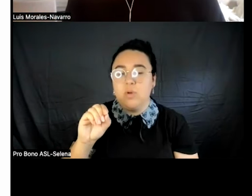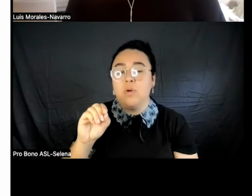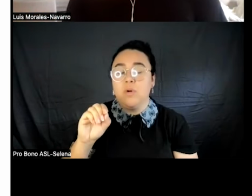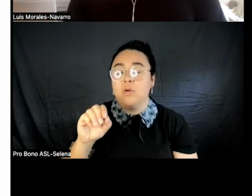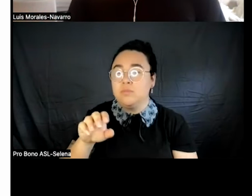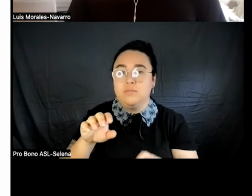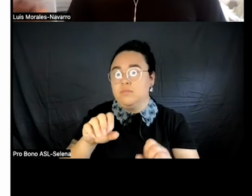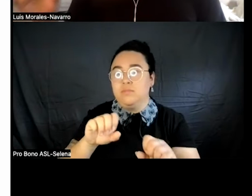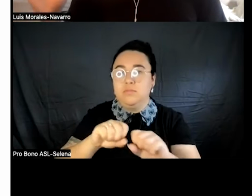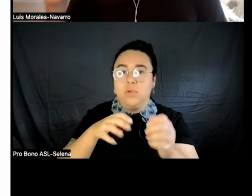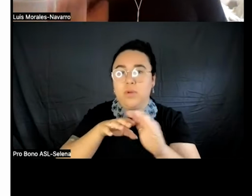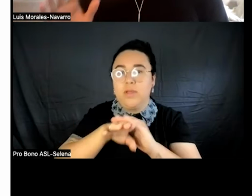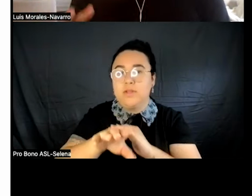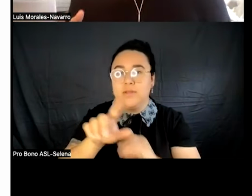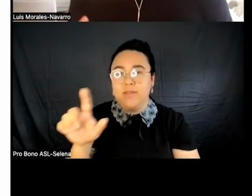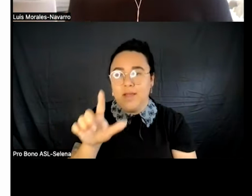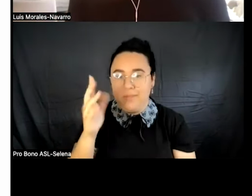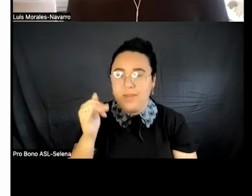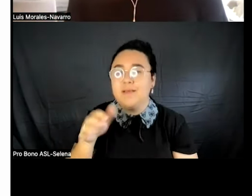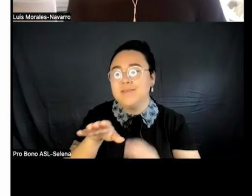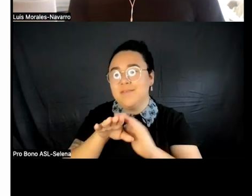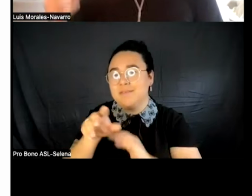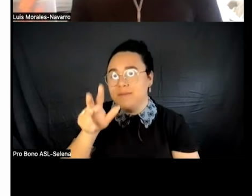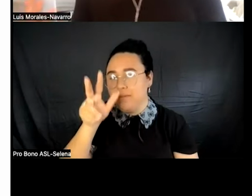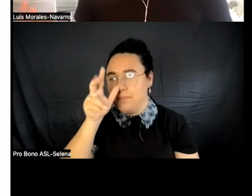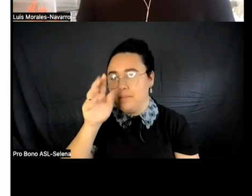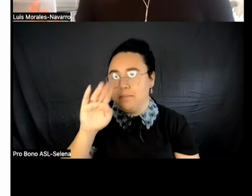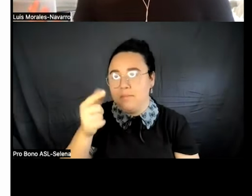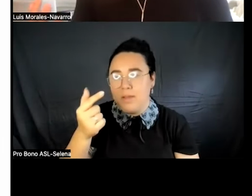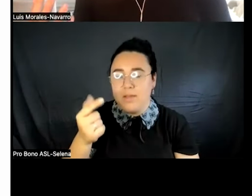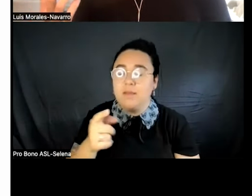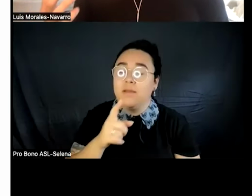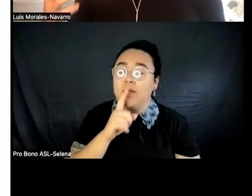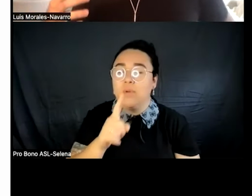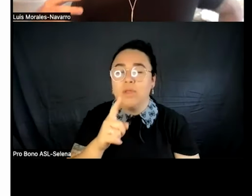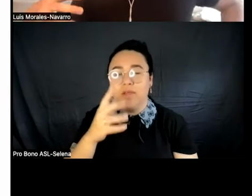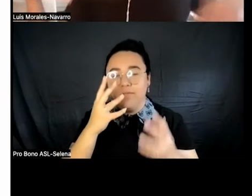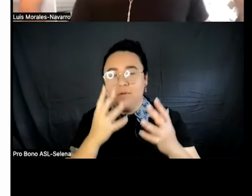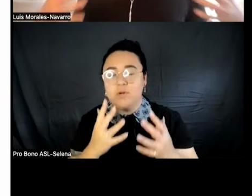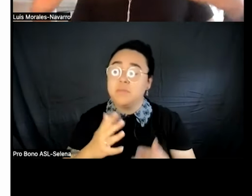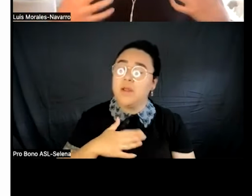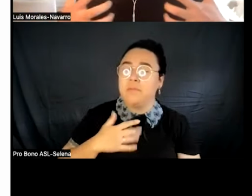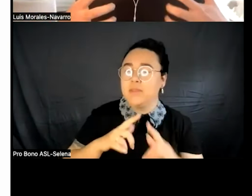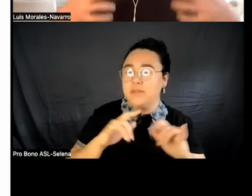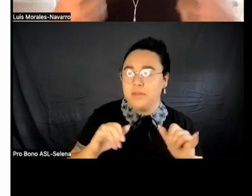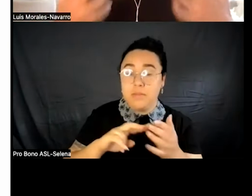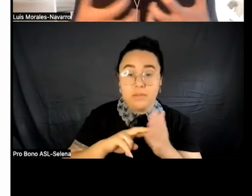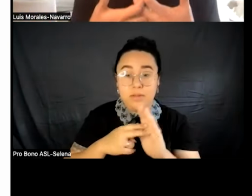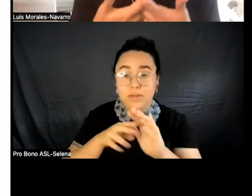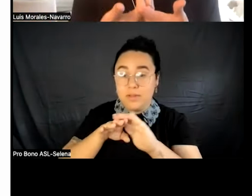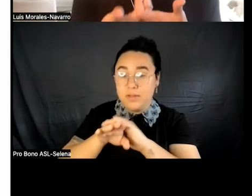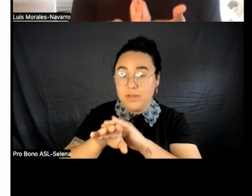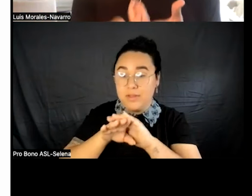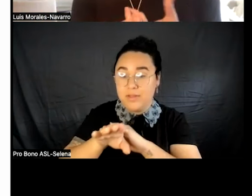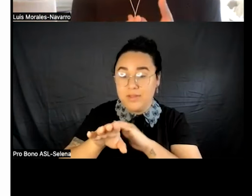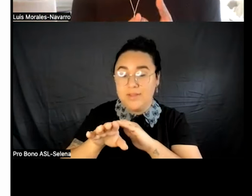bug. And that sounds incredibly unfortunate, but I was actually very happy because it meant that accessibility was kind of